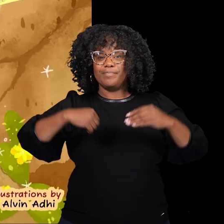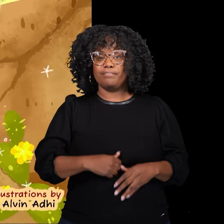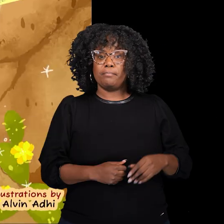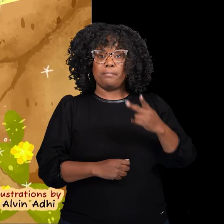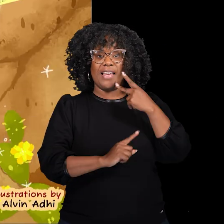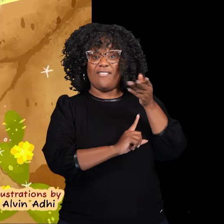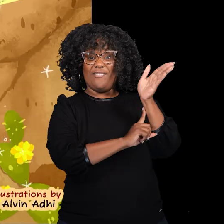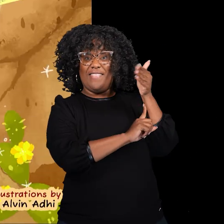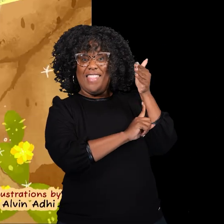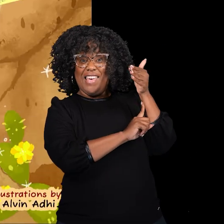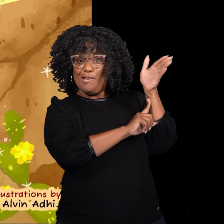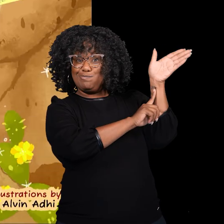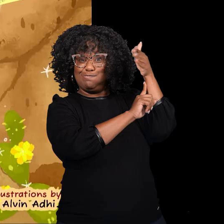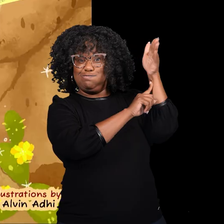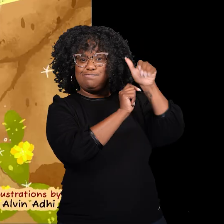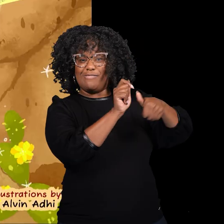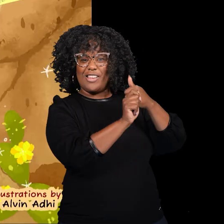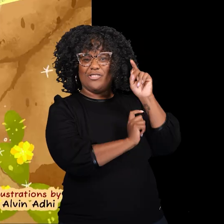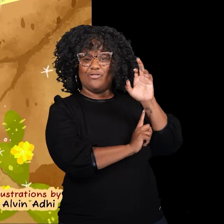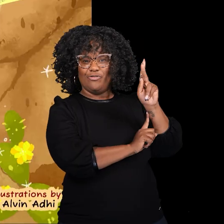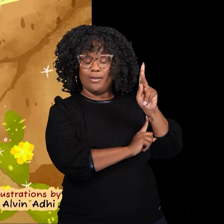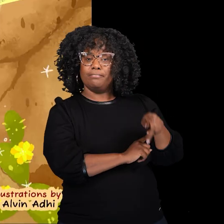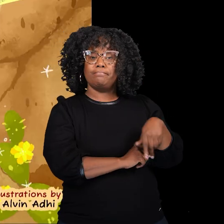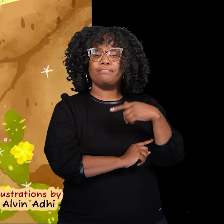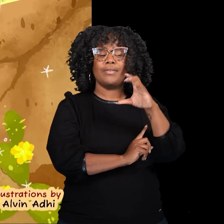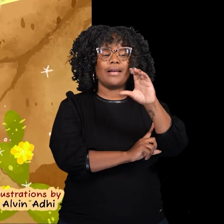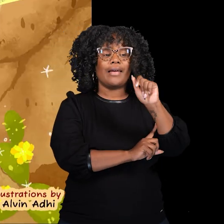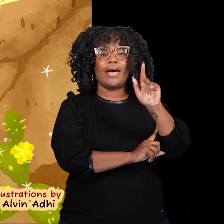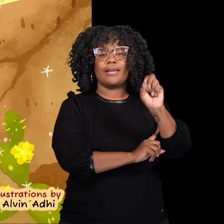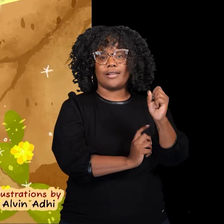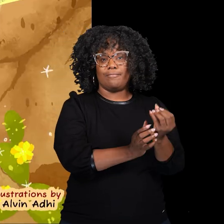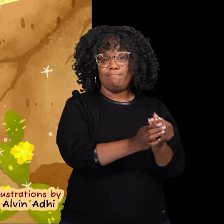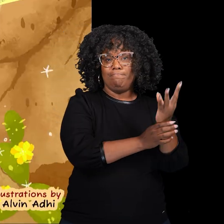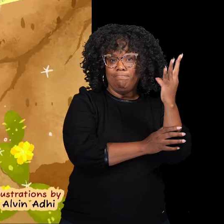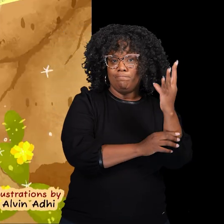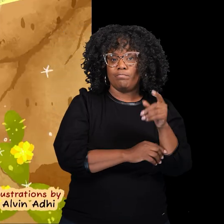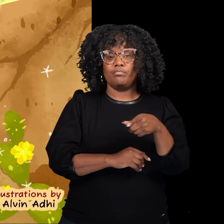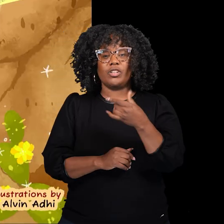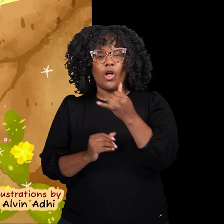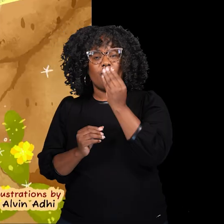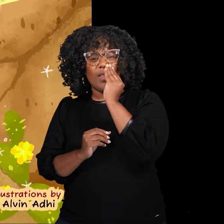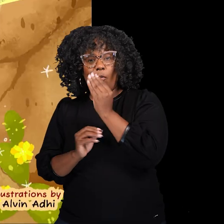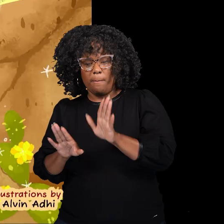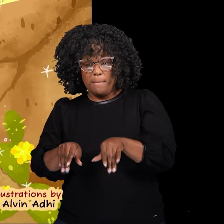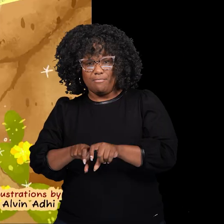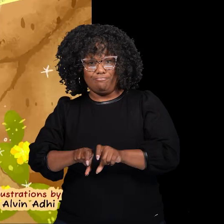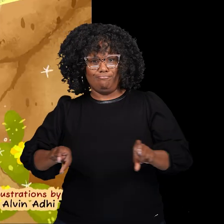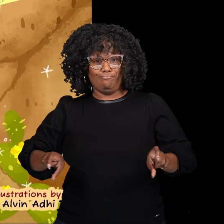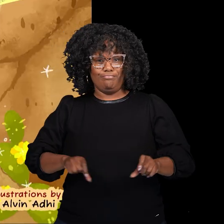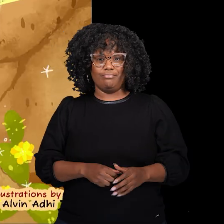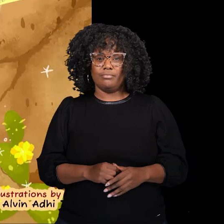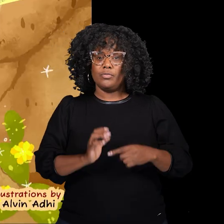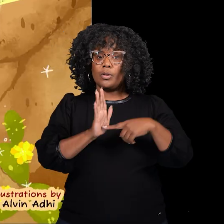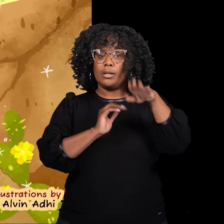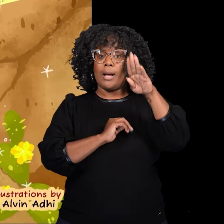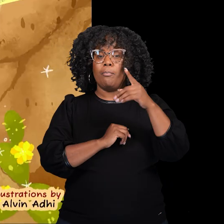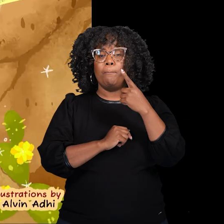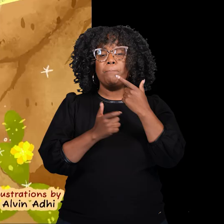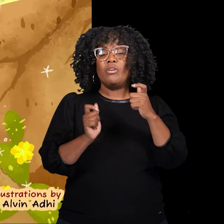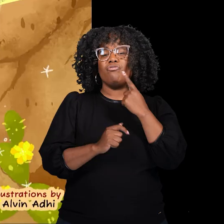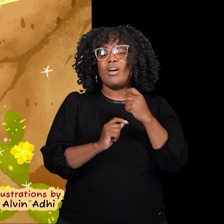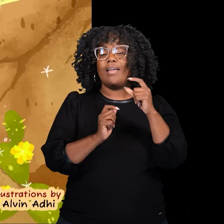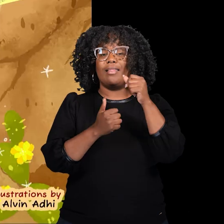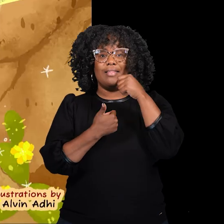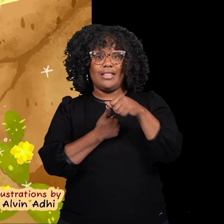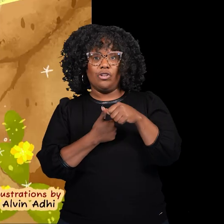grin. A pink flag waves behind the truck. Green cactus and yellow flowers are near the bottom of the image. At the top,